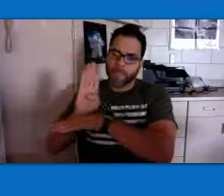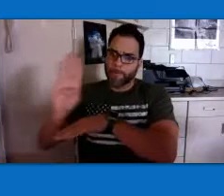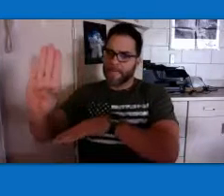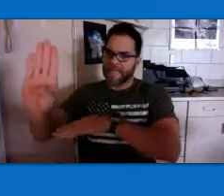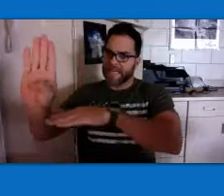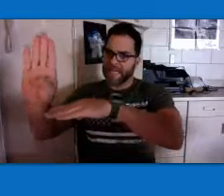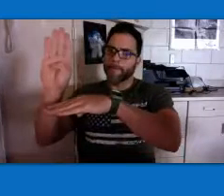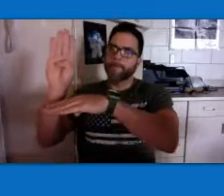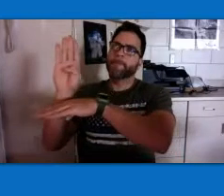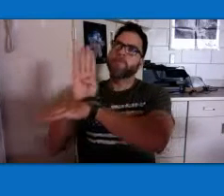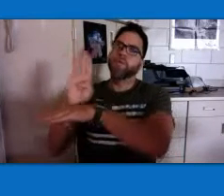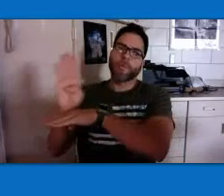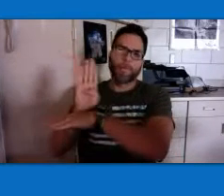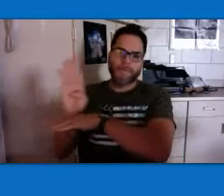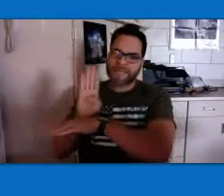busy,